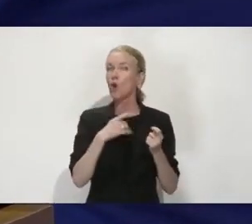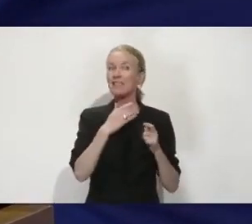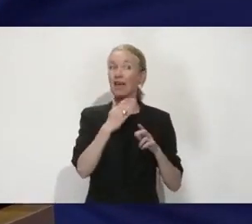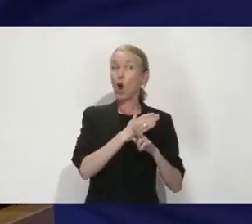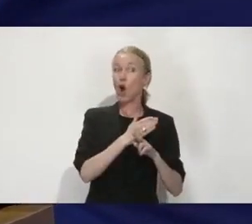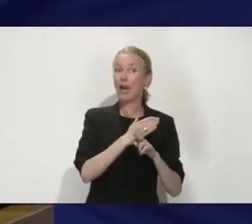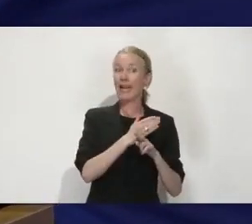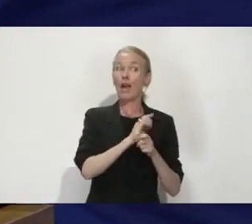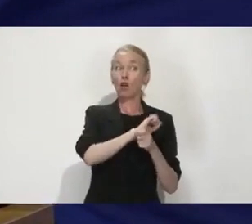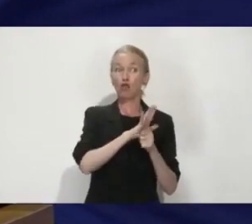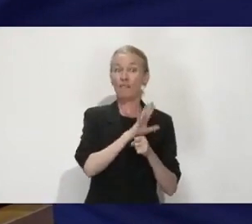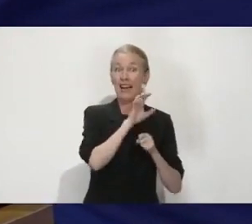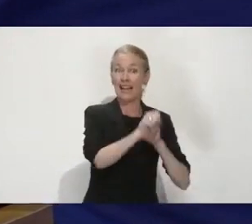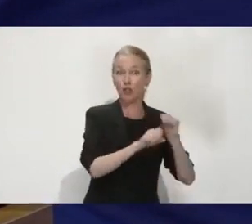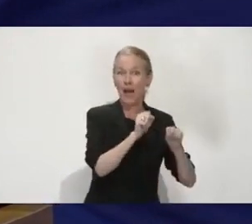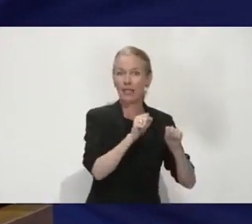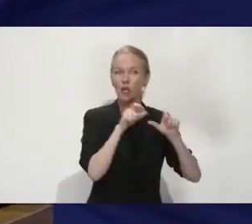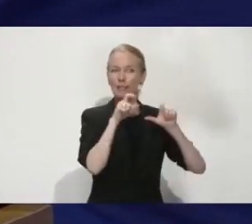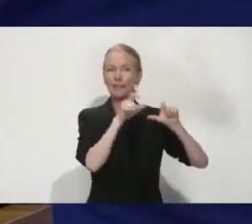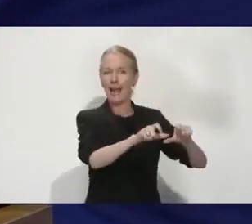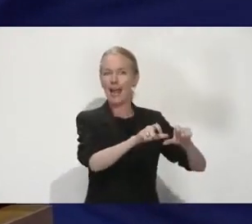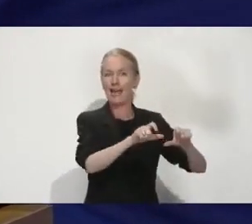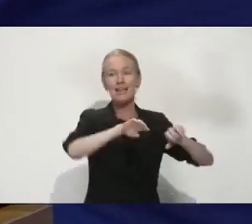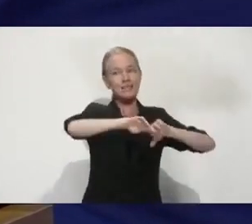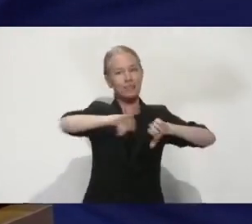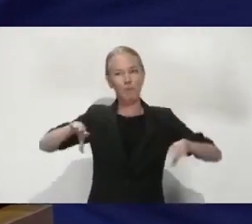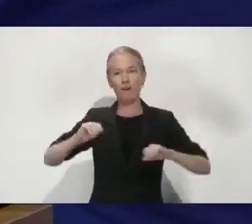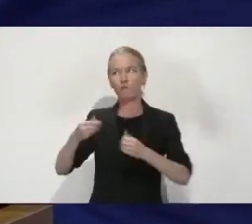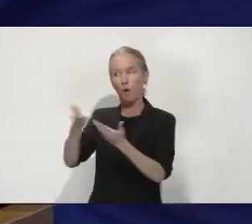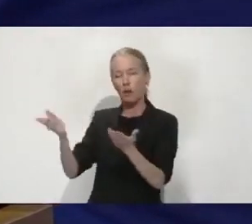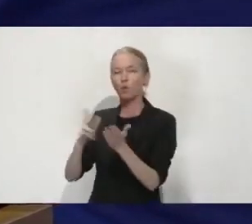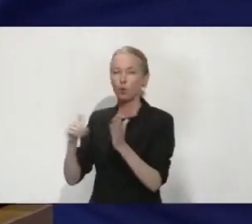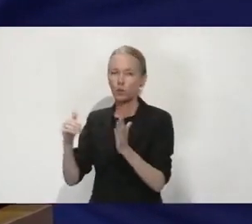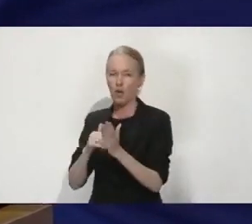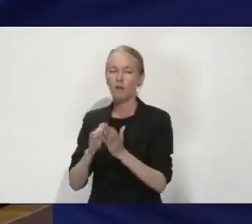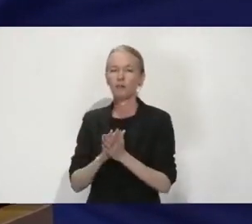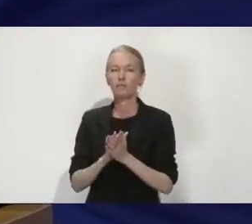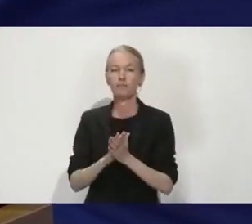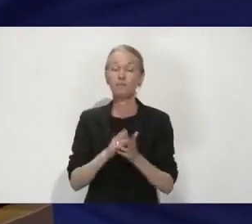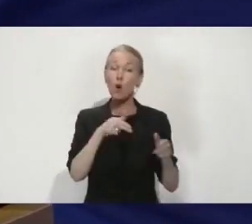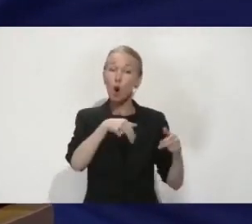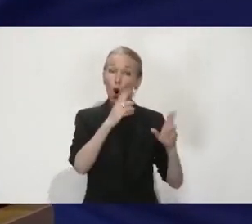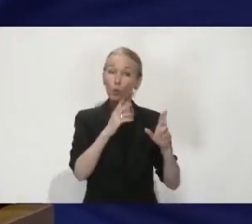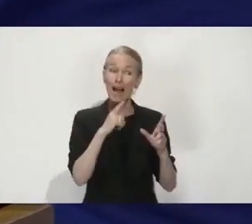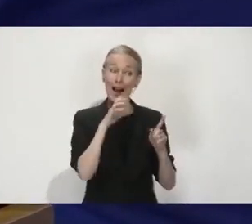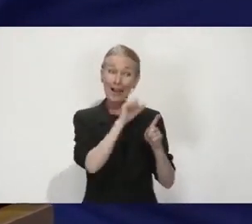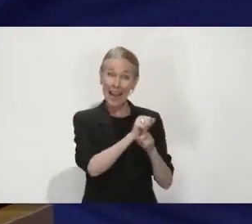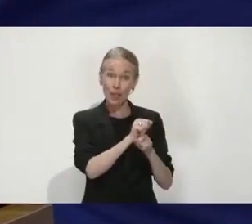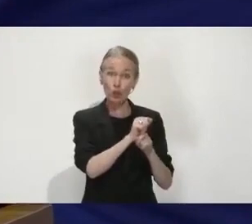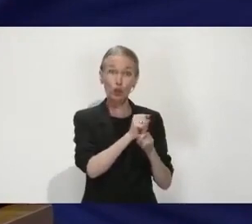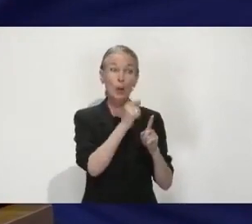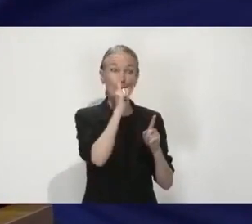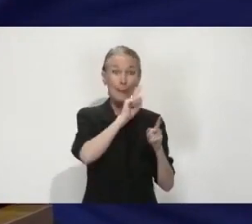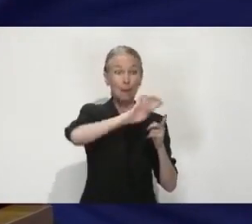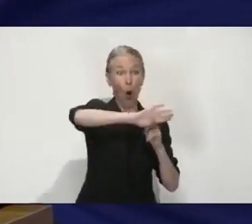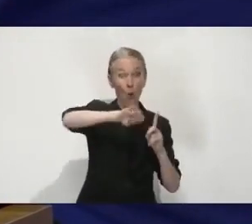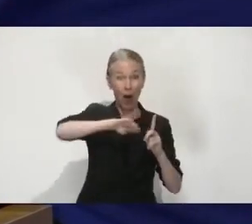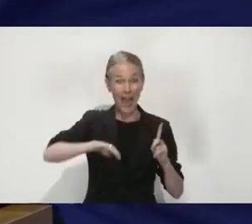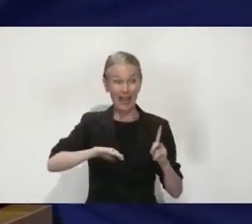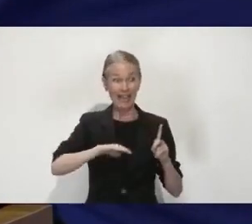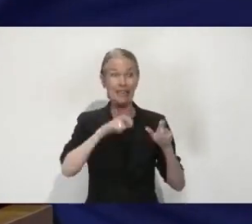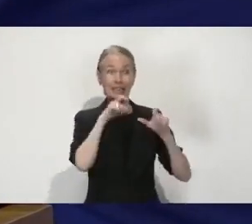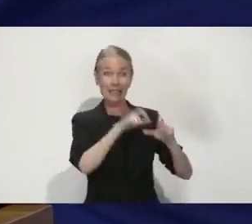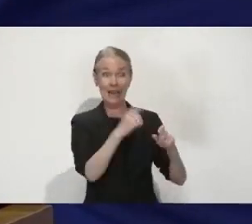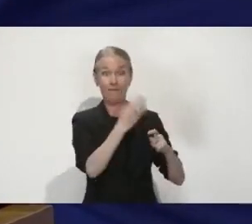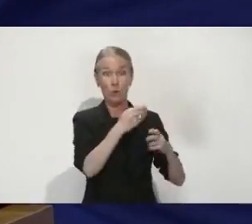New Zealand are tested and isolated for 14 days so that we can find out if they do have COVID and, if